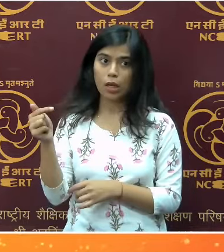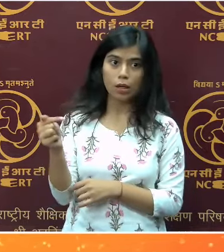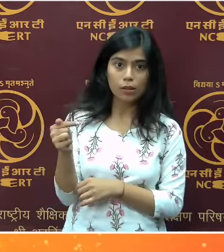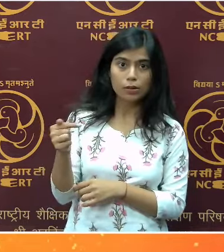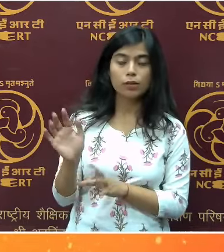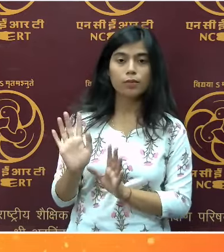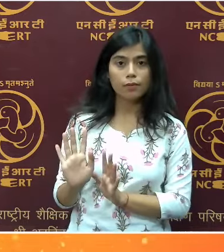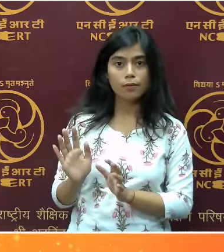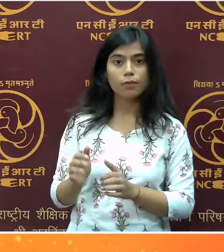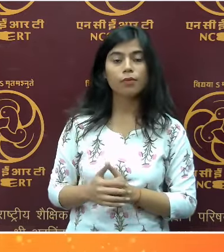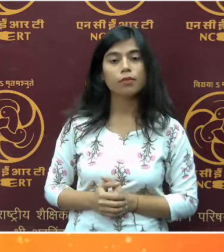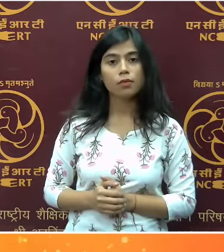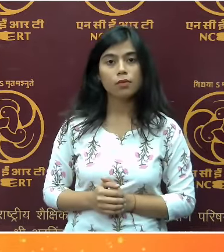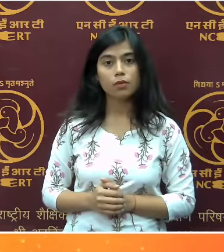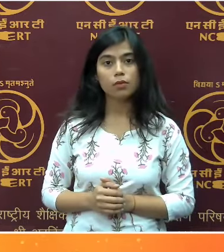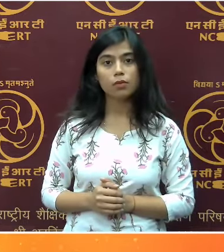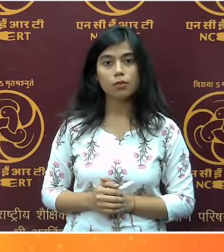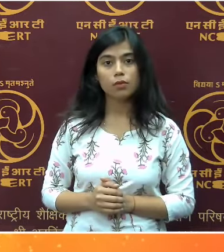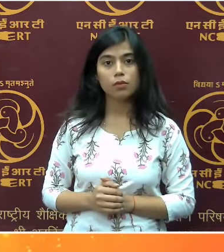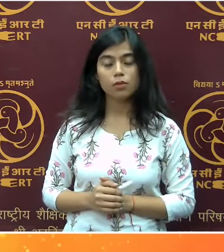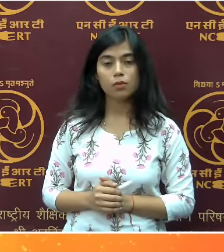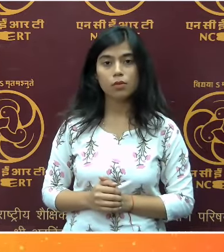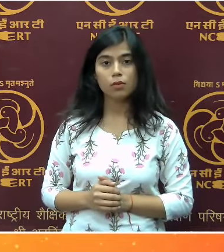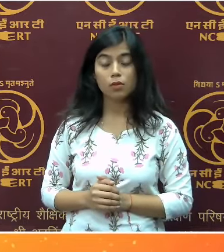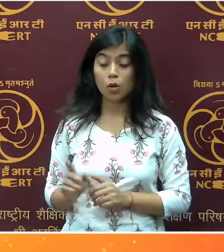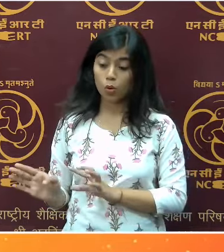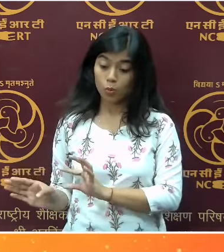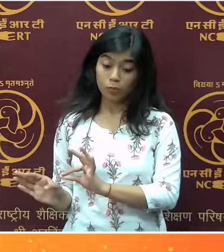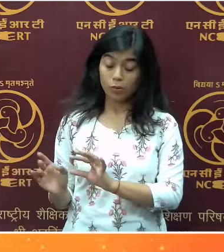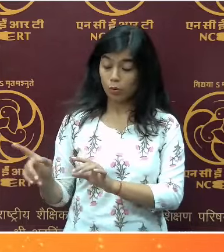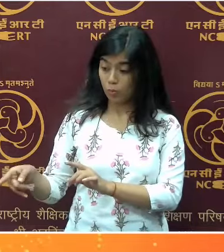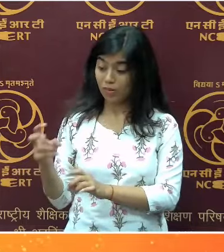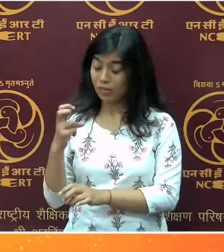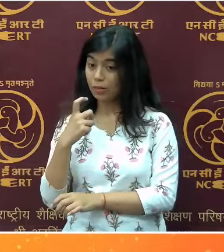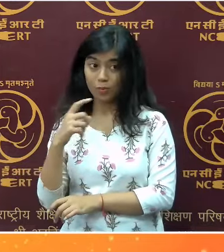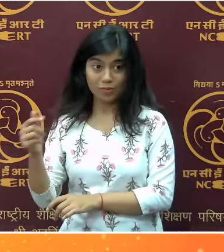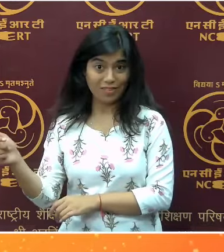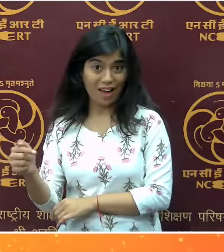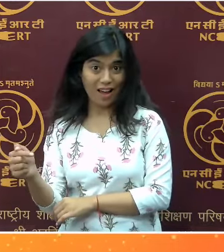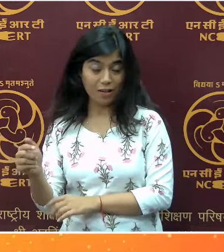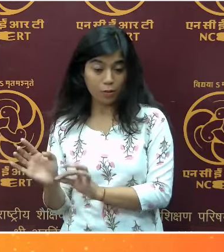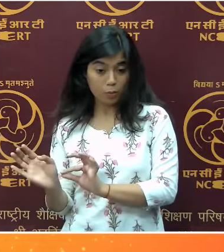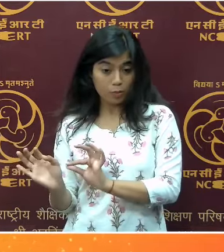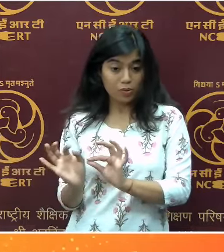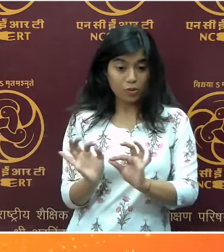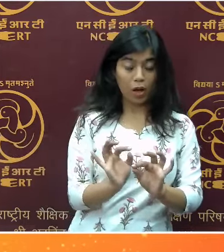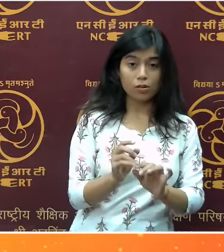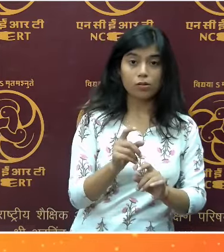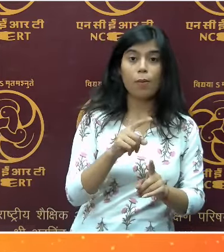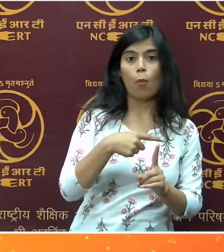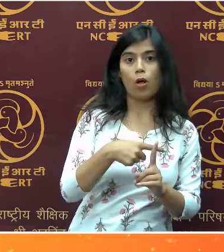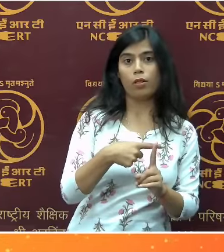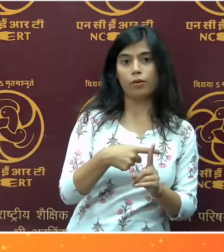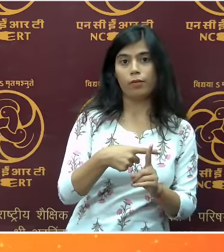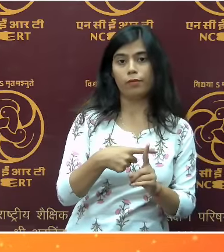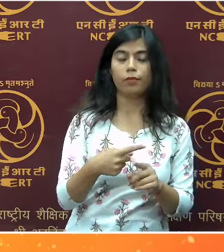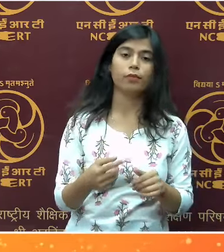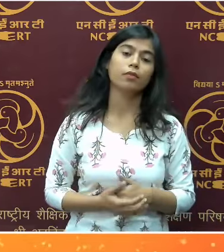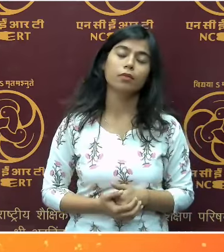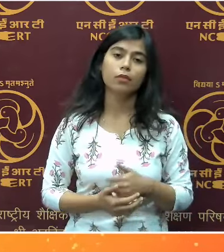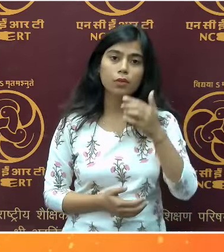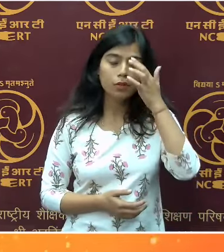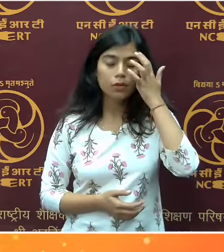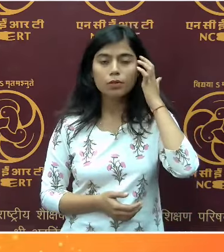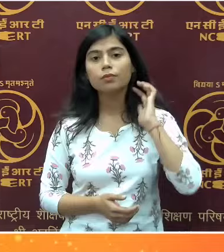be reaching the positive terminal. So the same number of charges only repeating, but